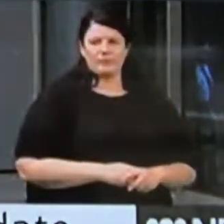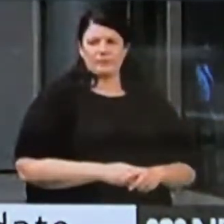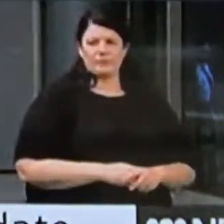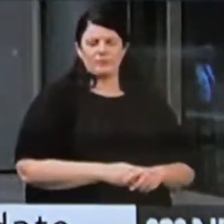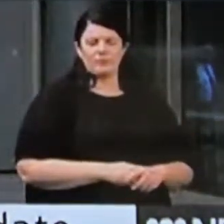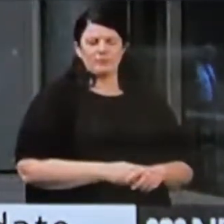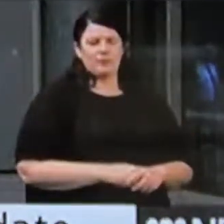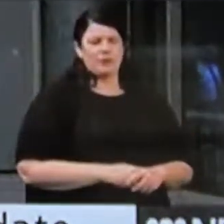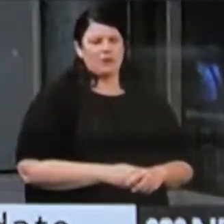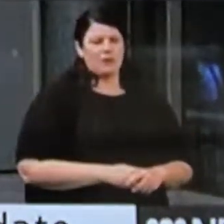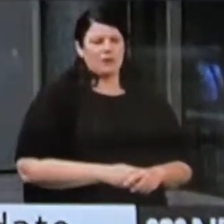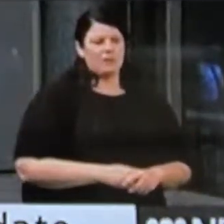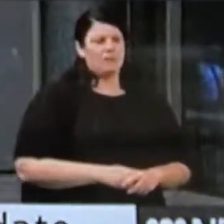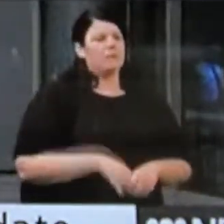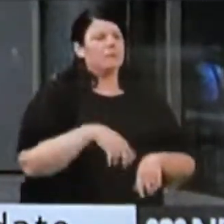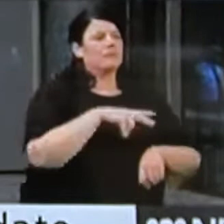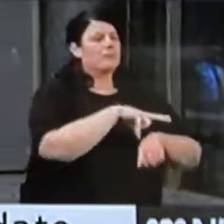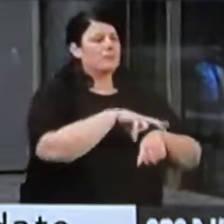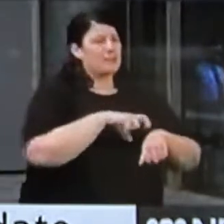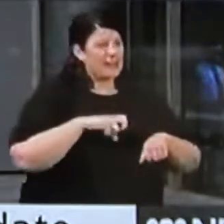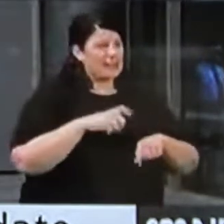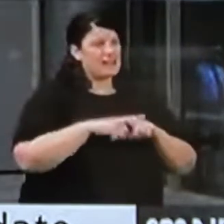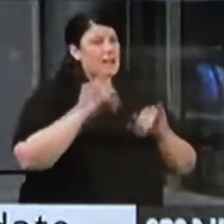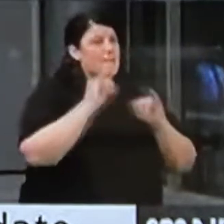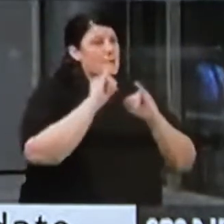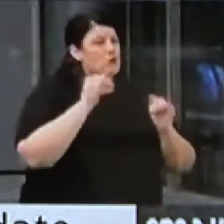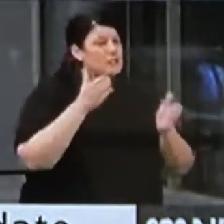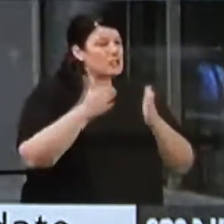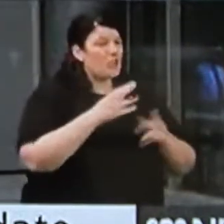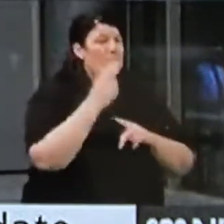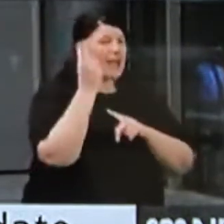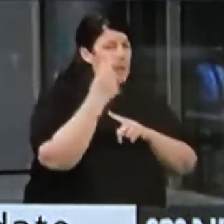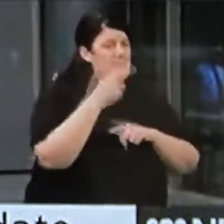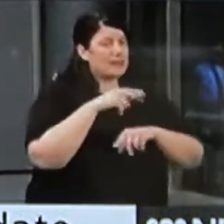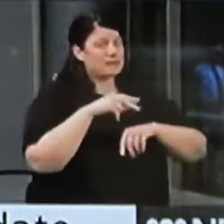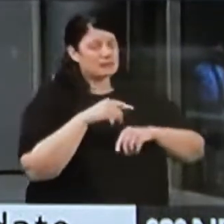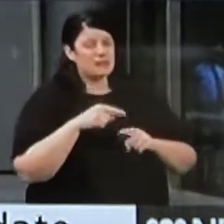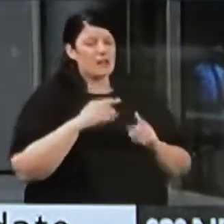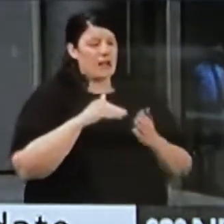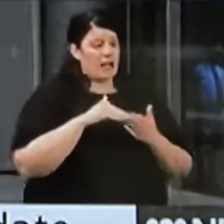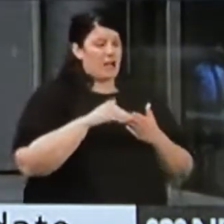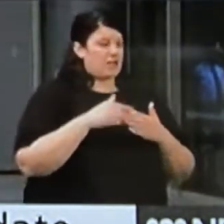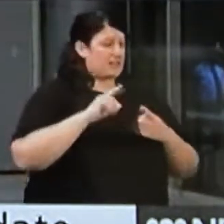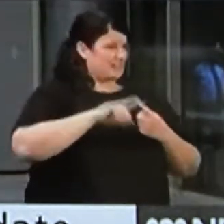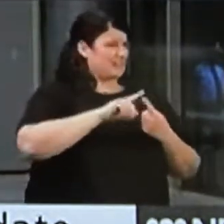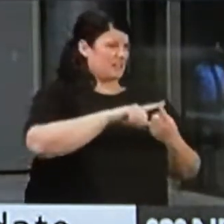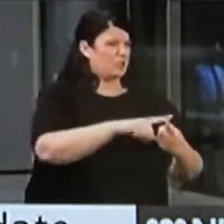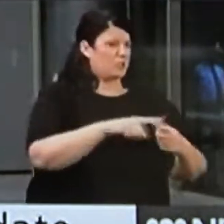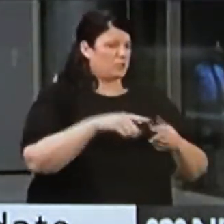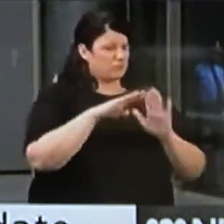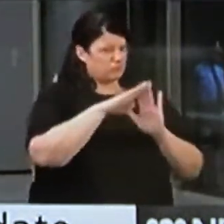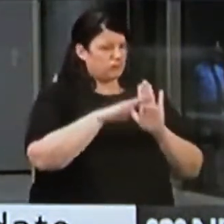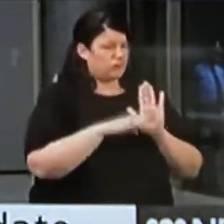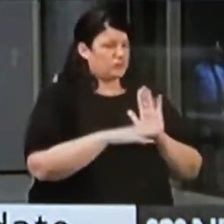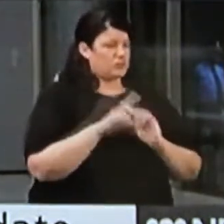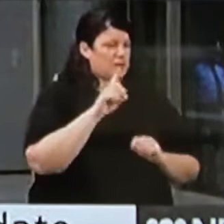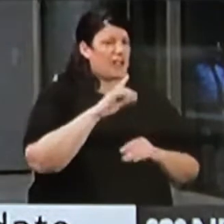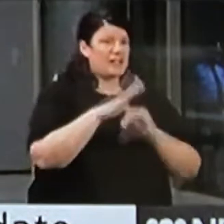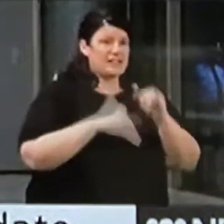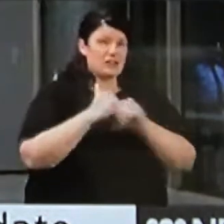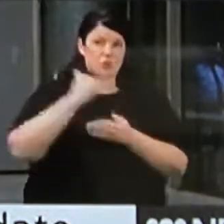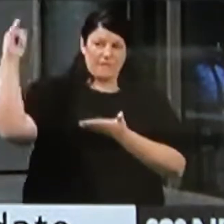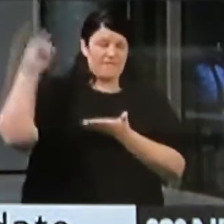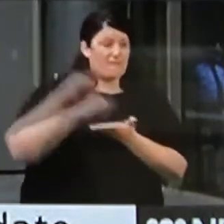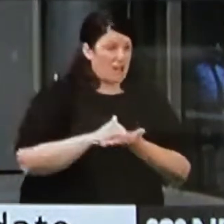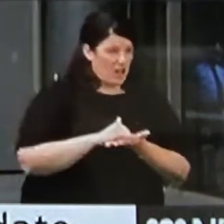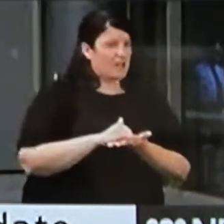Thanks, Mario. Thanks, Doctor. The police and the emergency continues this morning. The operation in relation to the international